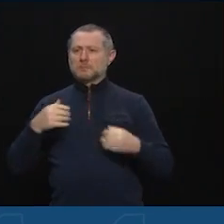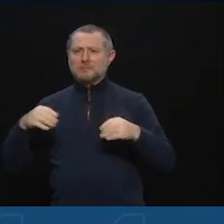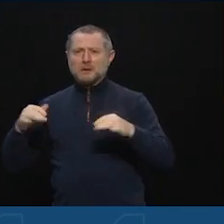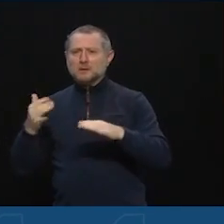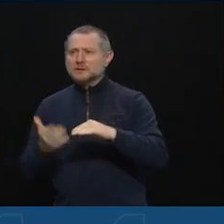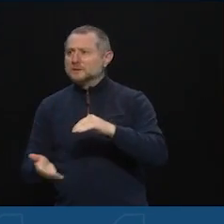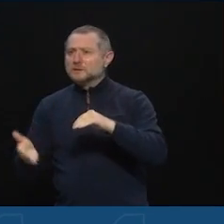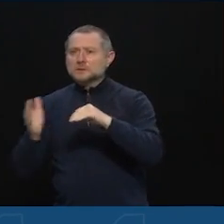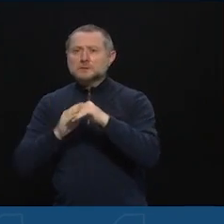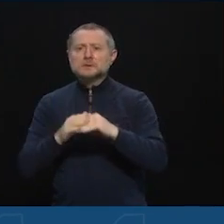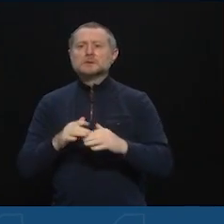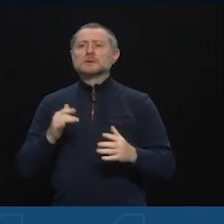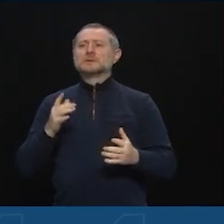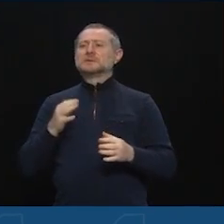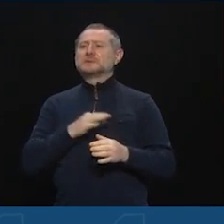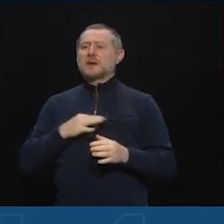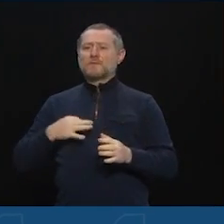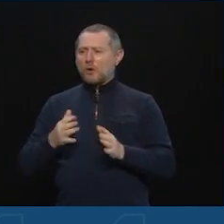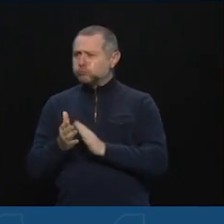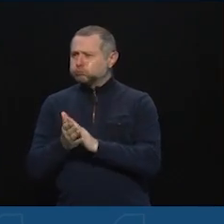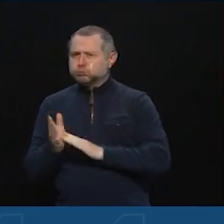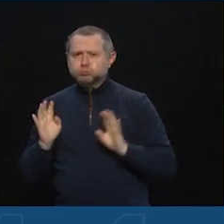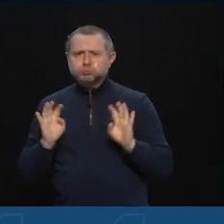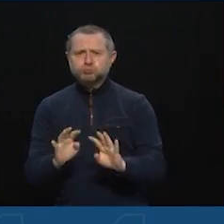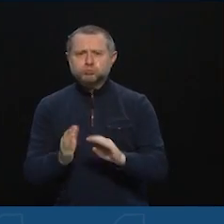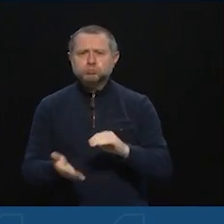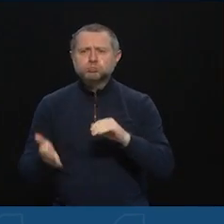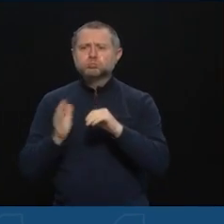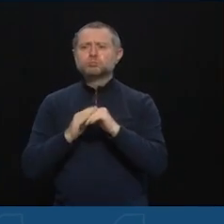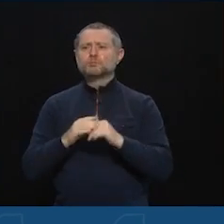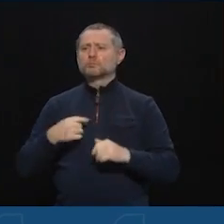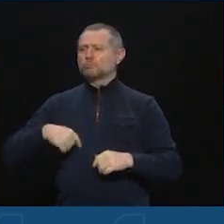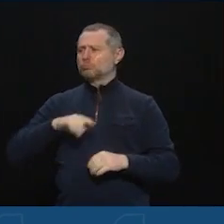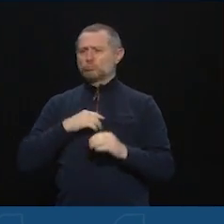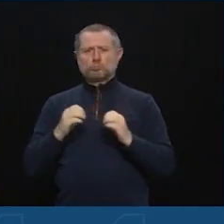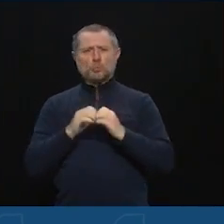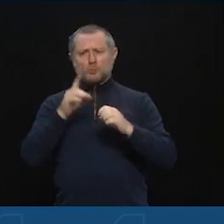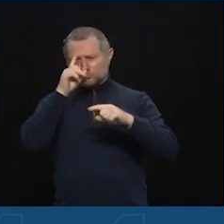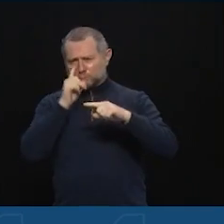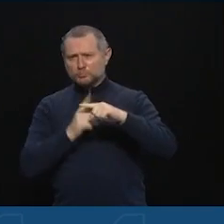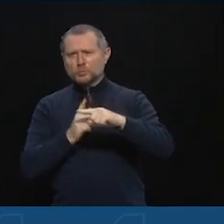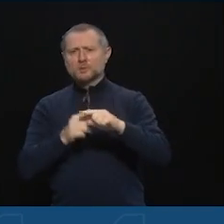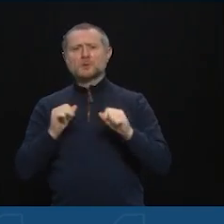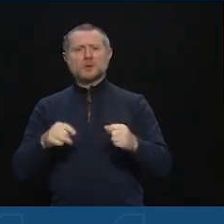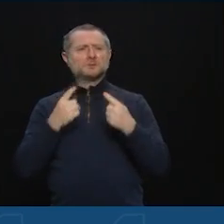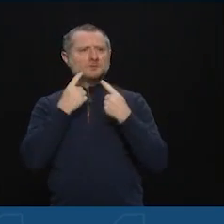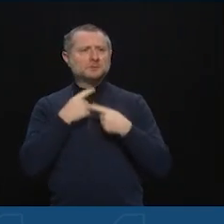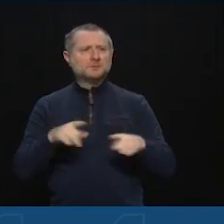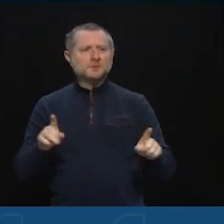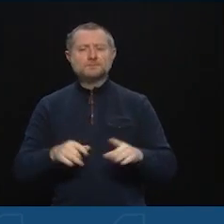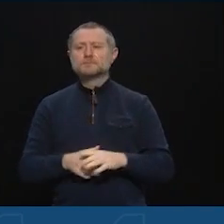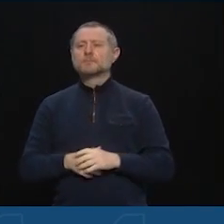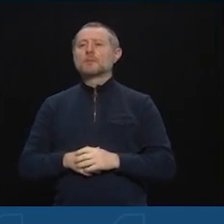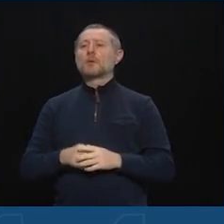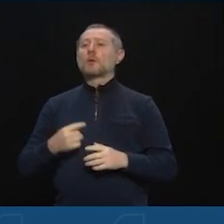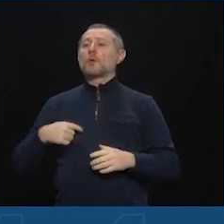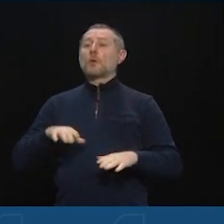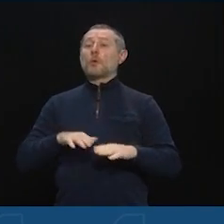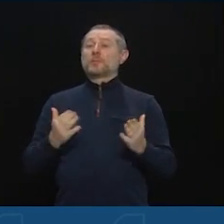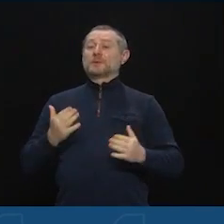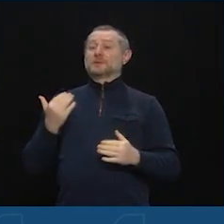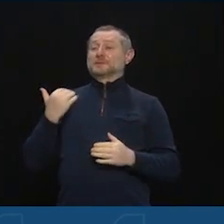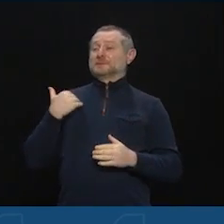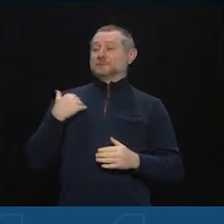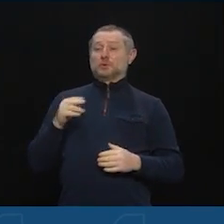staff morale, and it has given us hope that our business will be successful. When we opened this past November